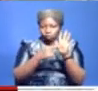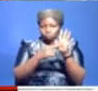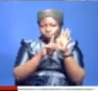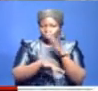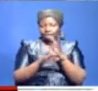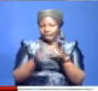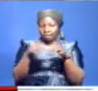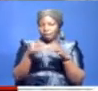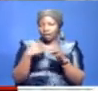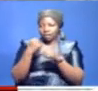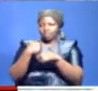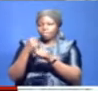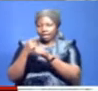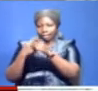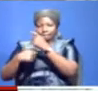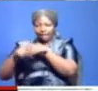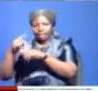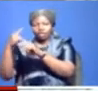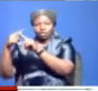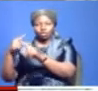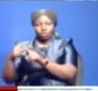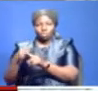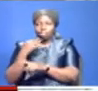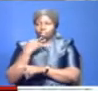made sales amounting to